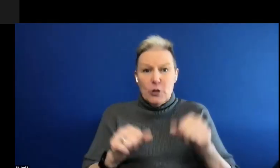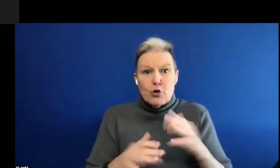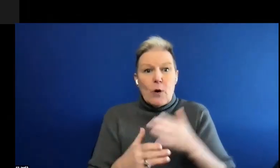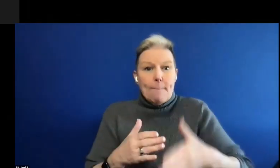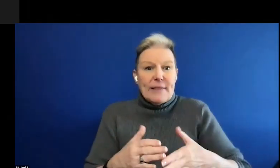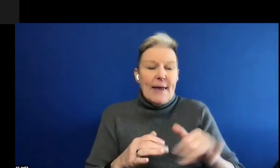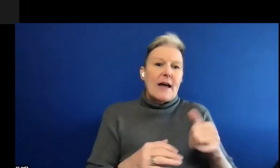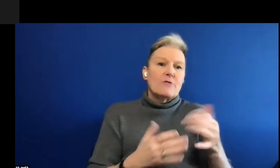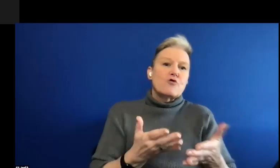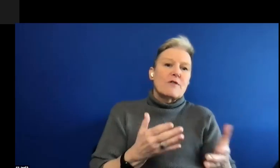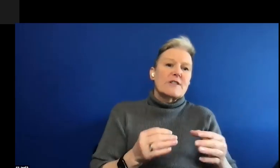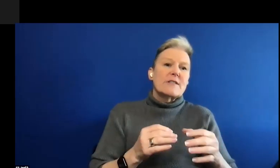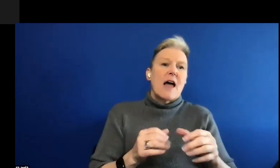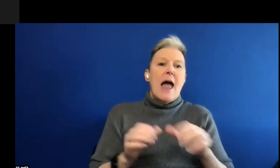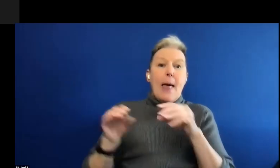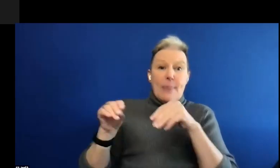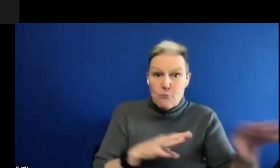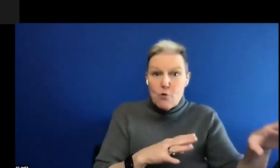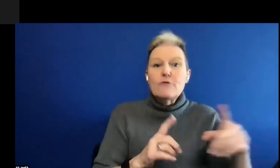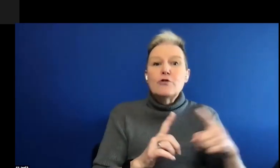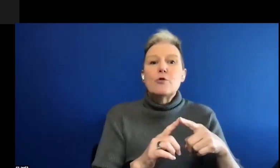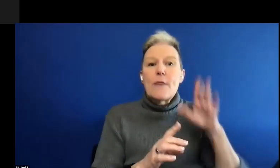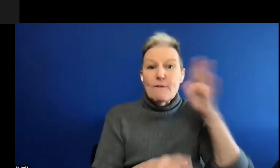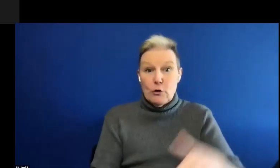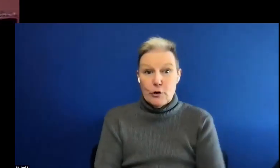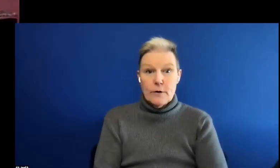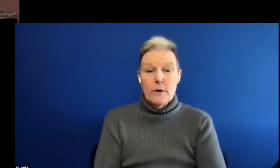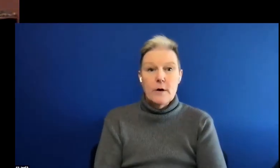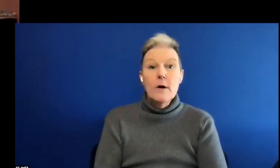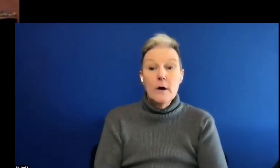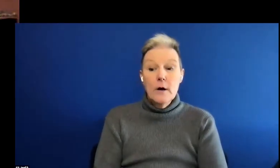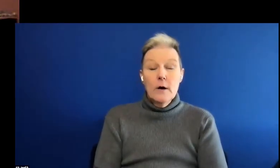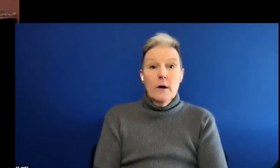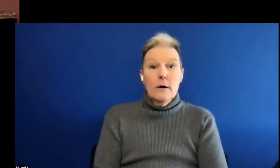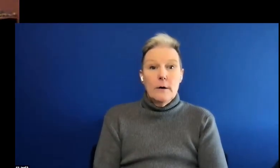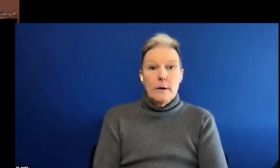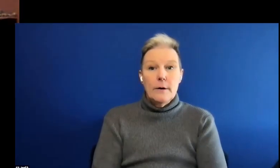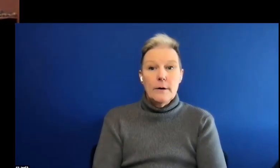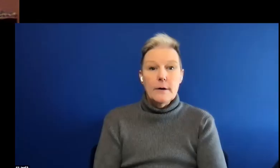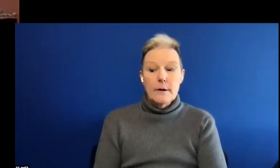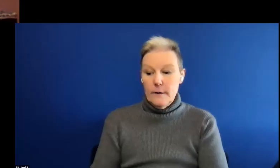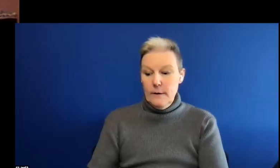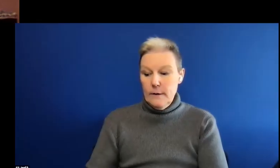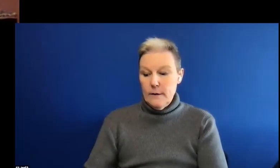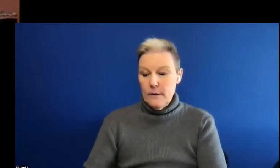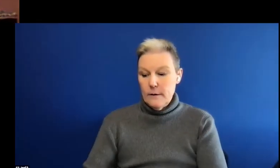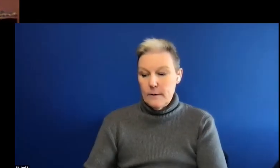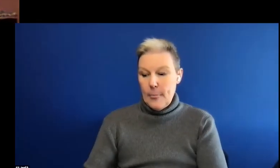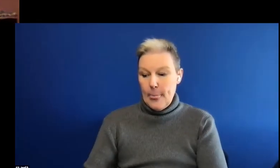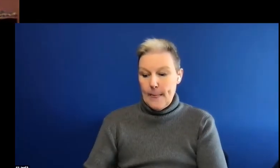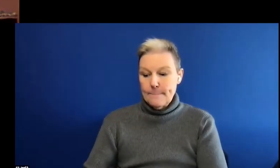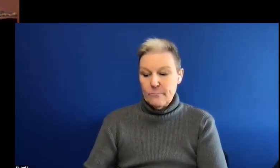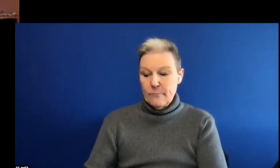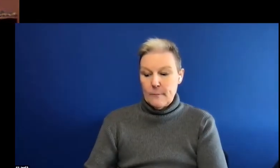complete those services and move on to what it is that they want for their future. Okay, all right, thank you so much.